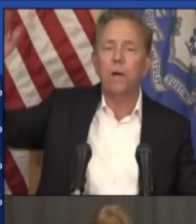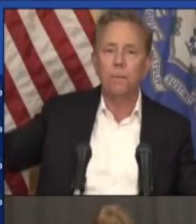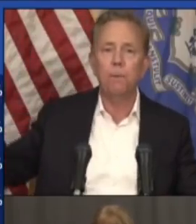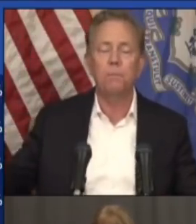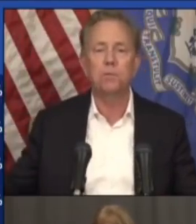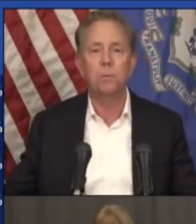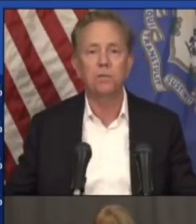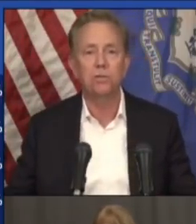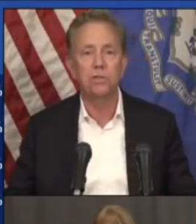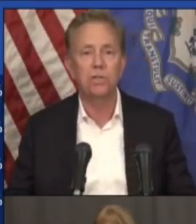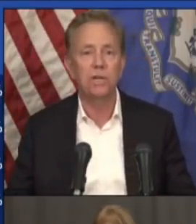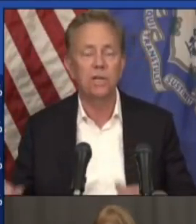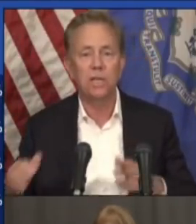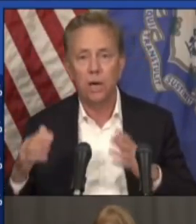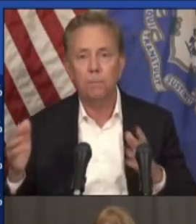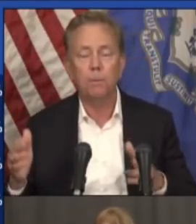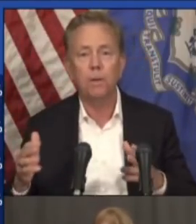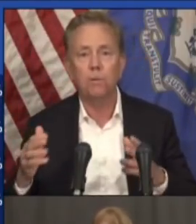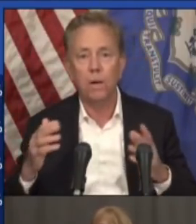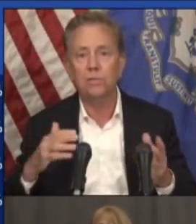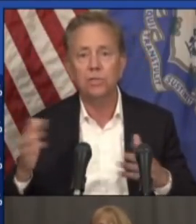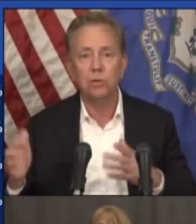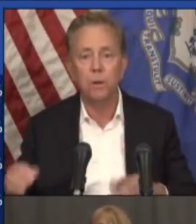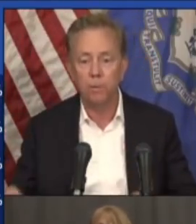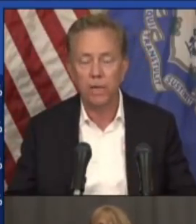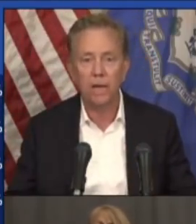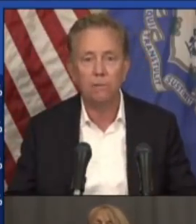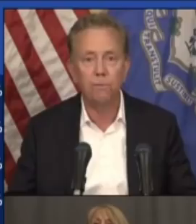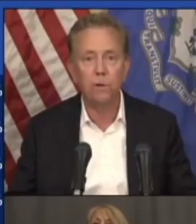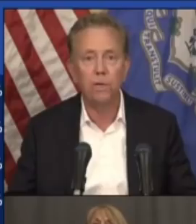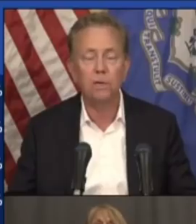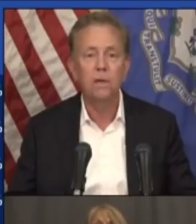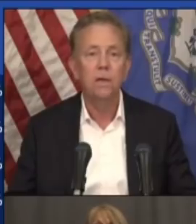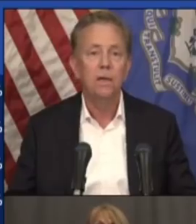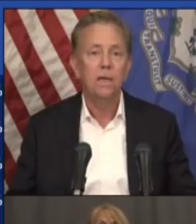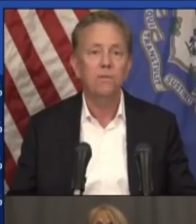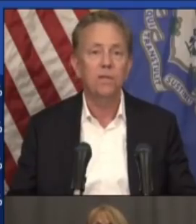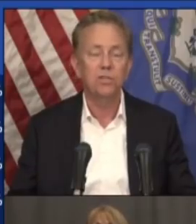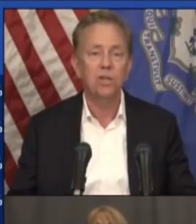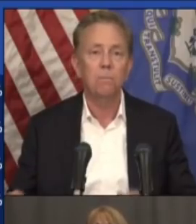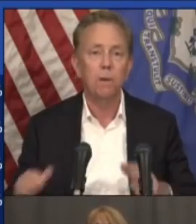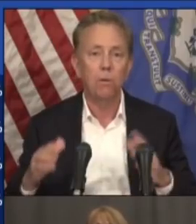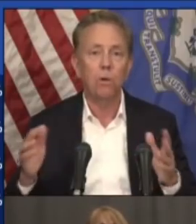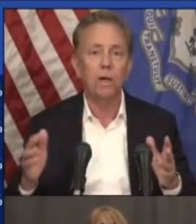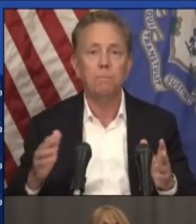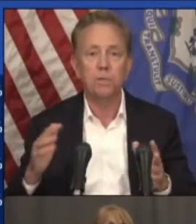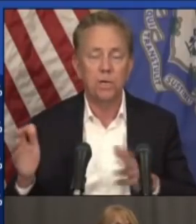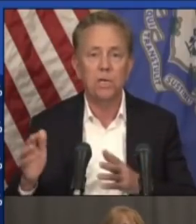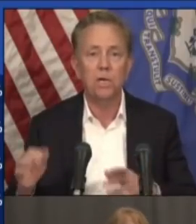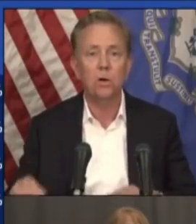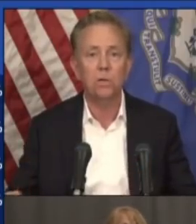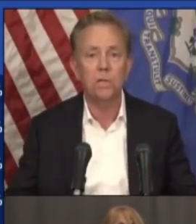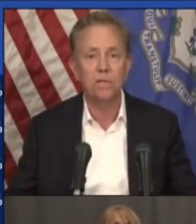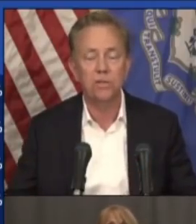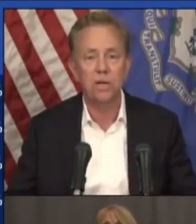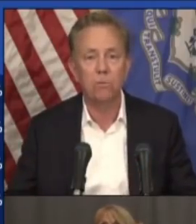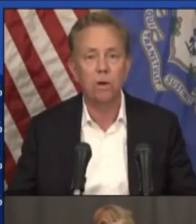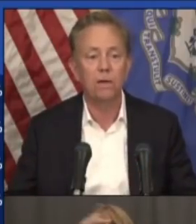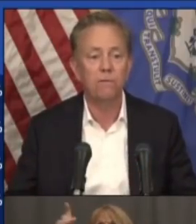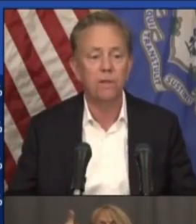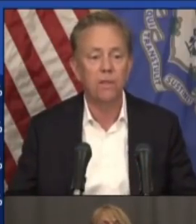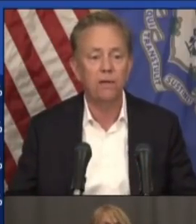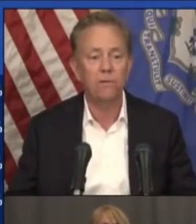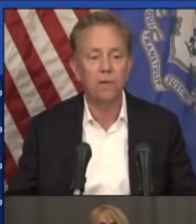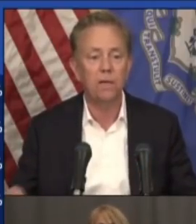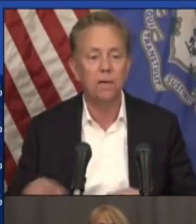nearly ramp up as much as it did in the upper Midwest. You remember California, even the Sun Belt were hit particularly hard in that second